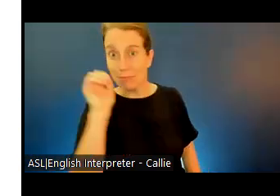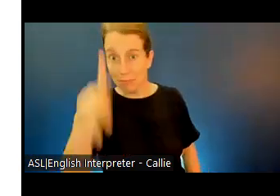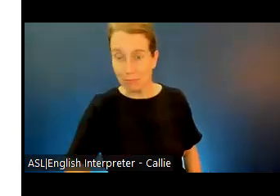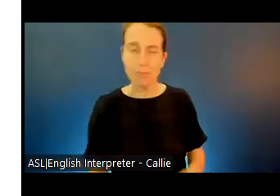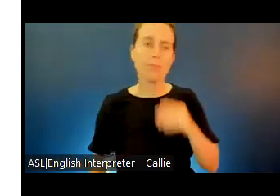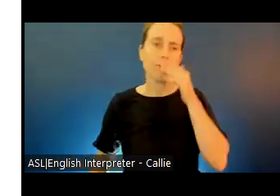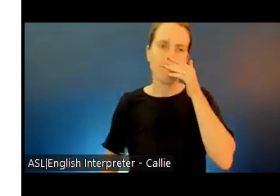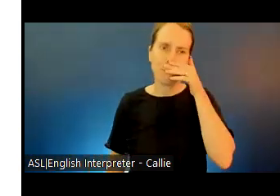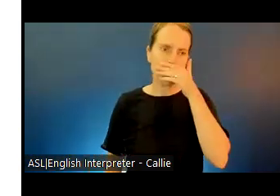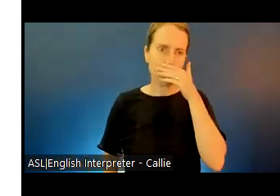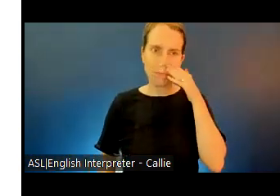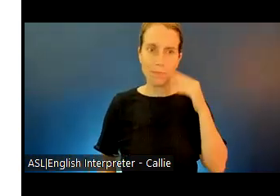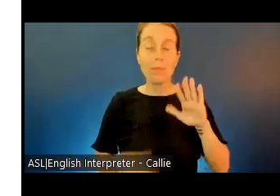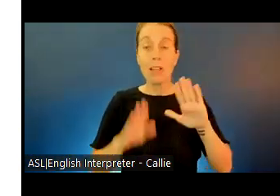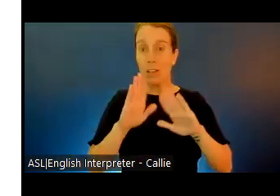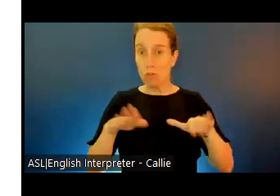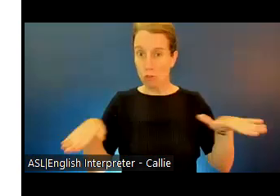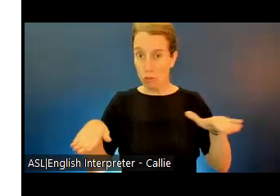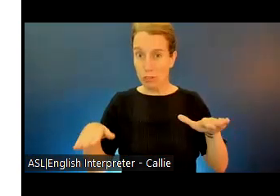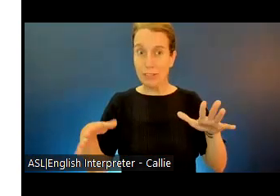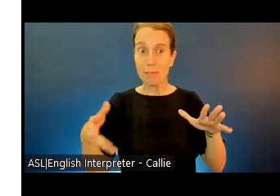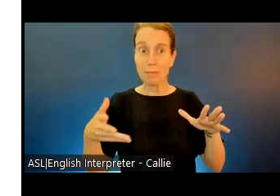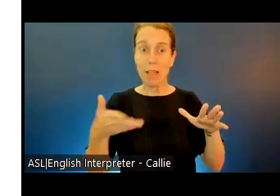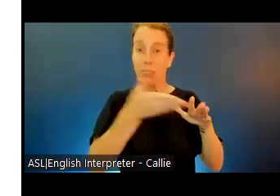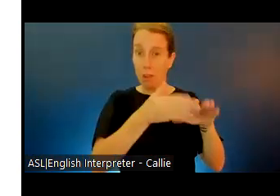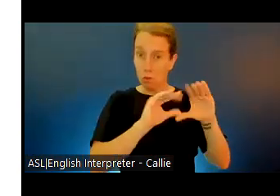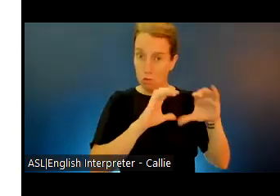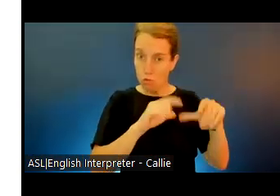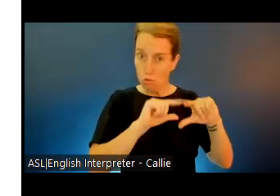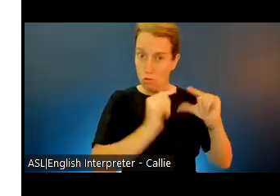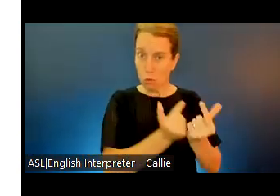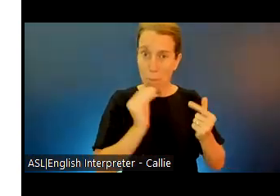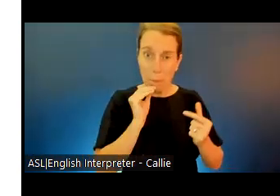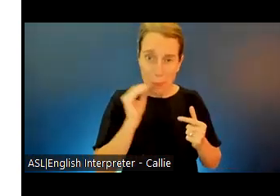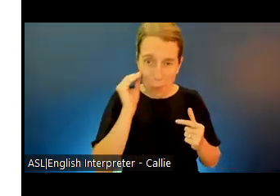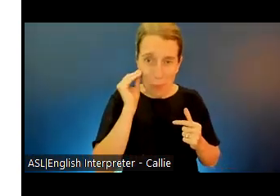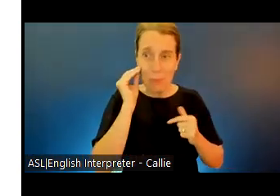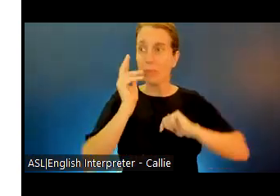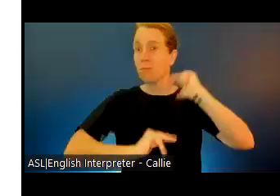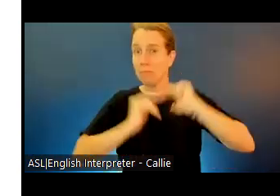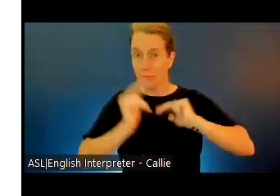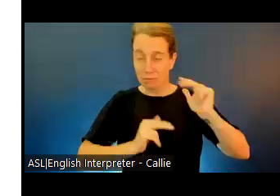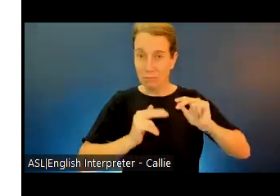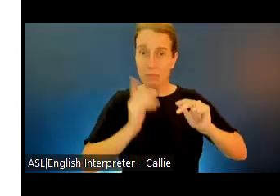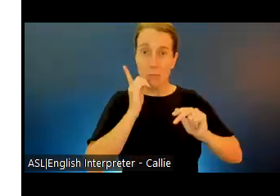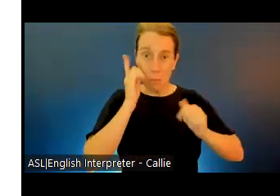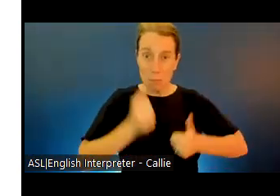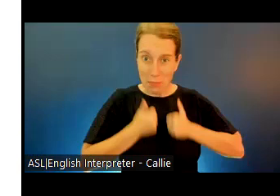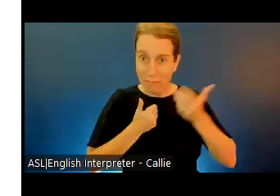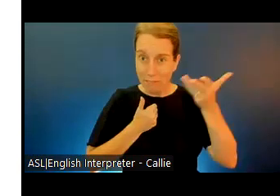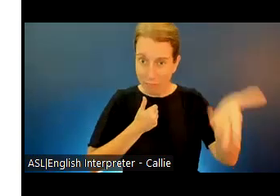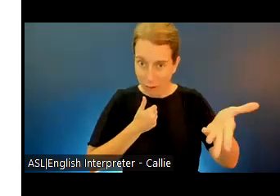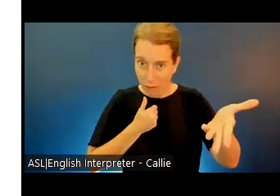treated in a facility or a group home, the Department of Social Services operates a division called the